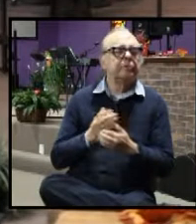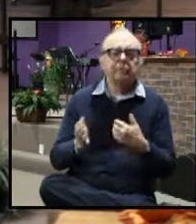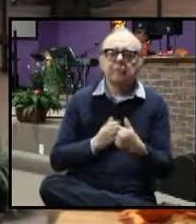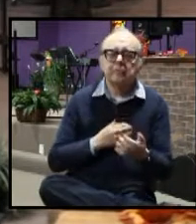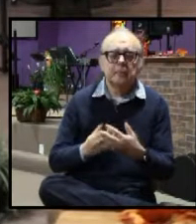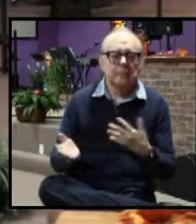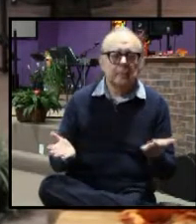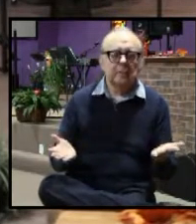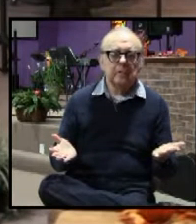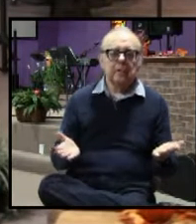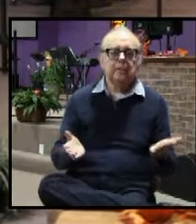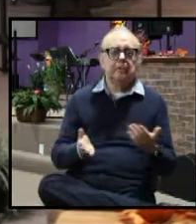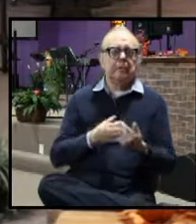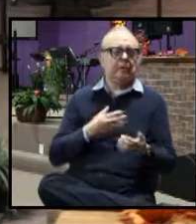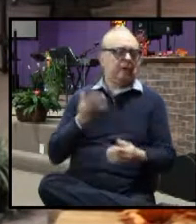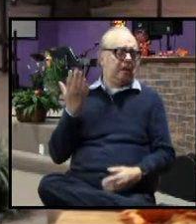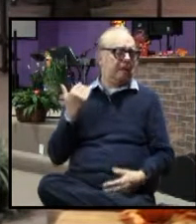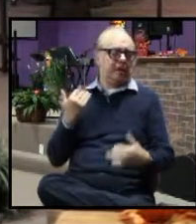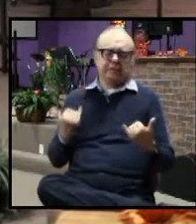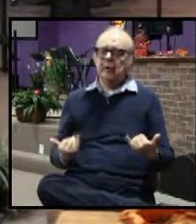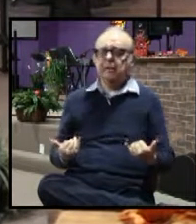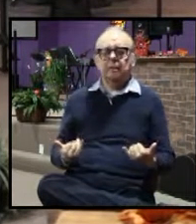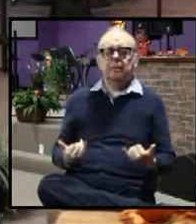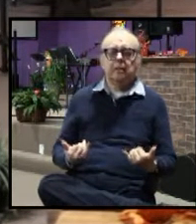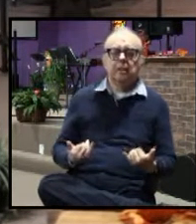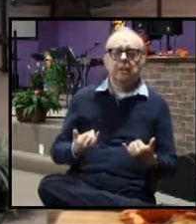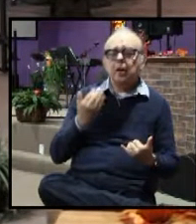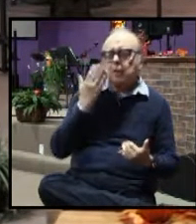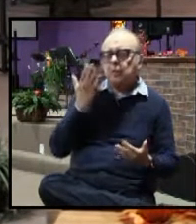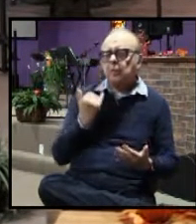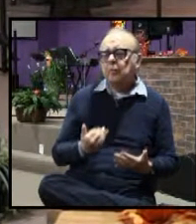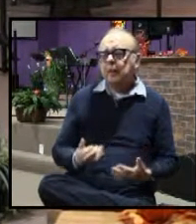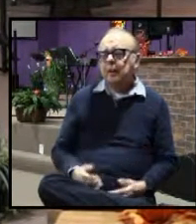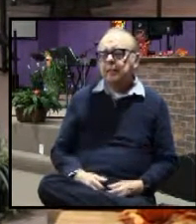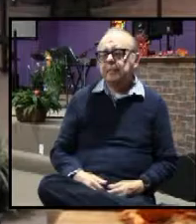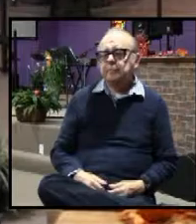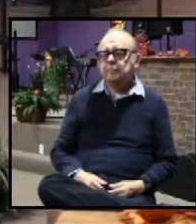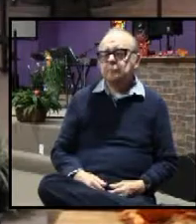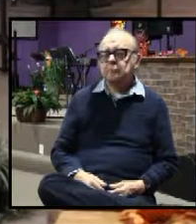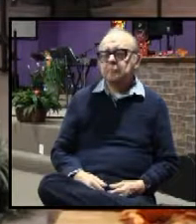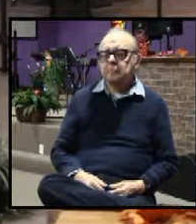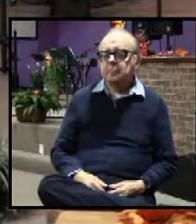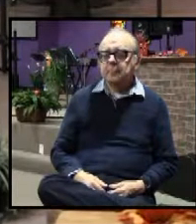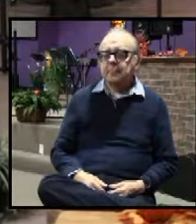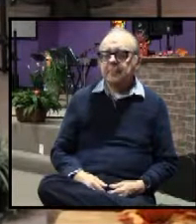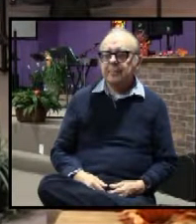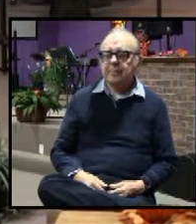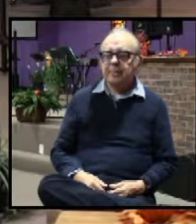you. No matter who you were, no matter what you want to do. And you want to know why?